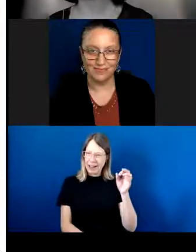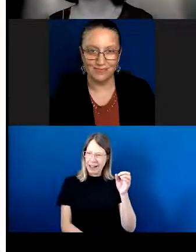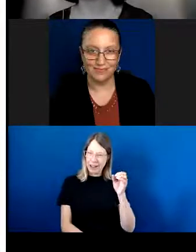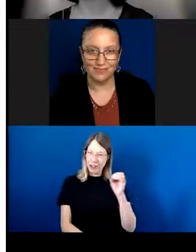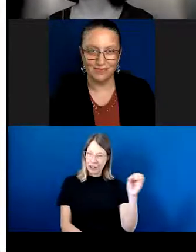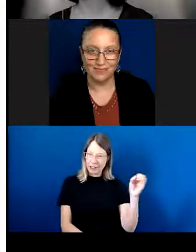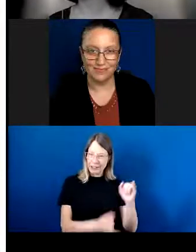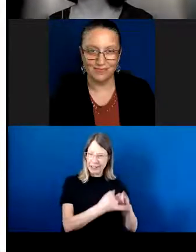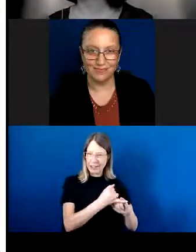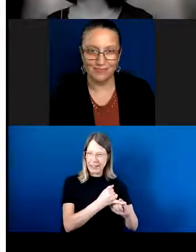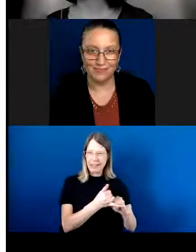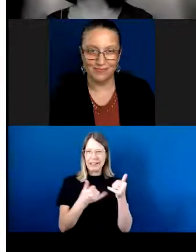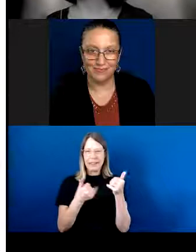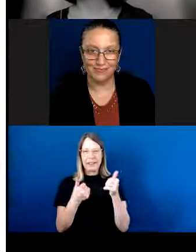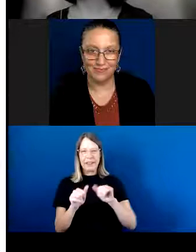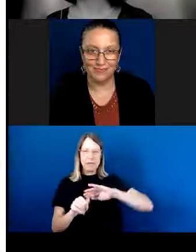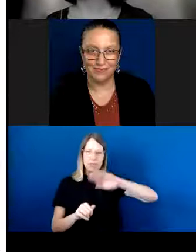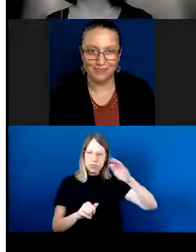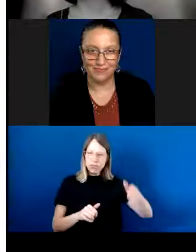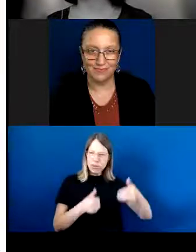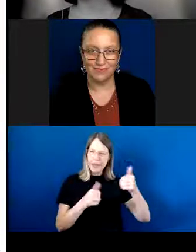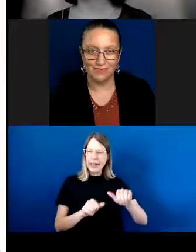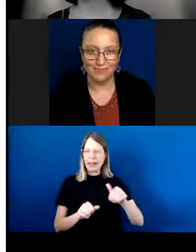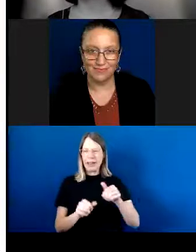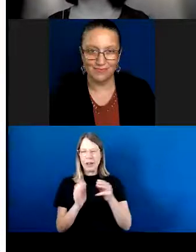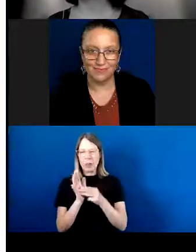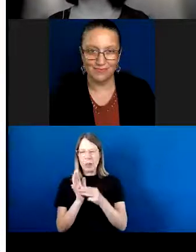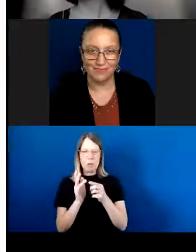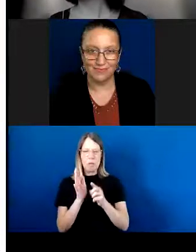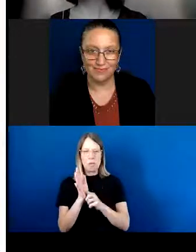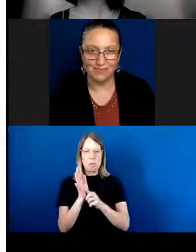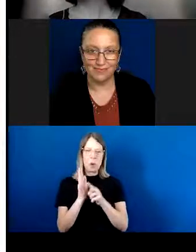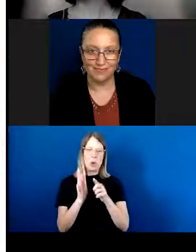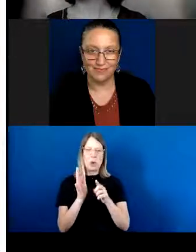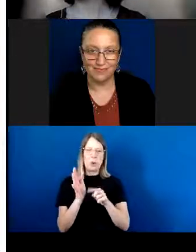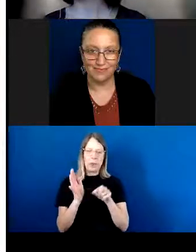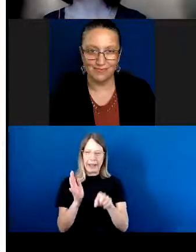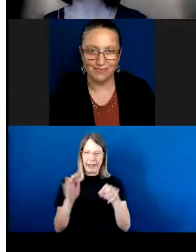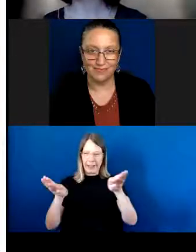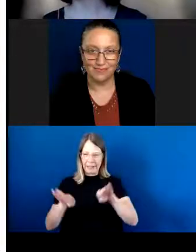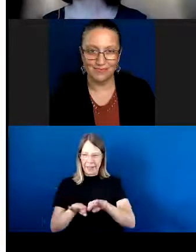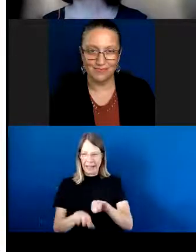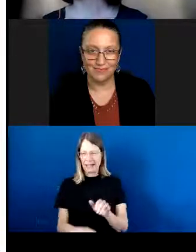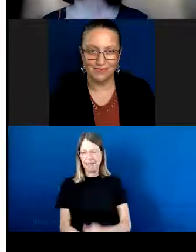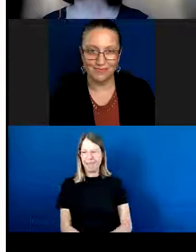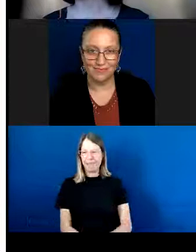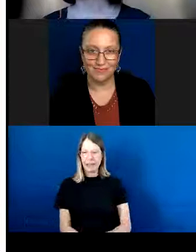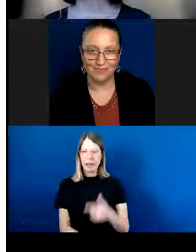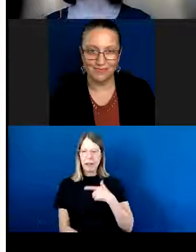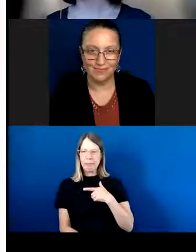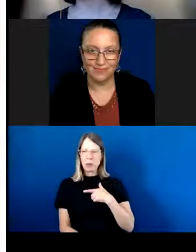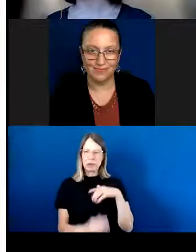in the valley. This was probably because John Palmer, the Commissionary General who built a house in the valley